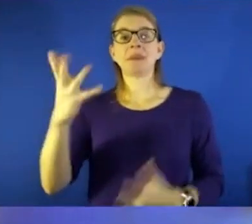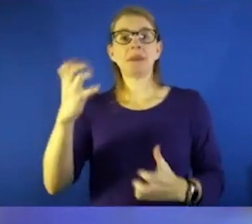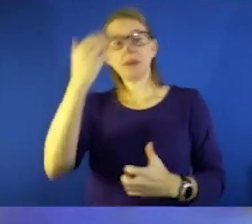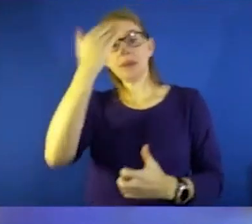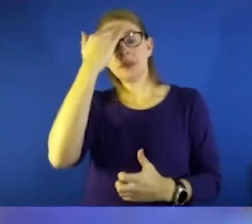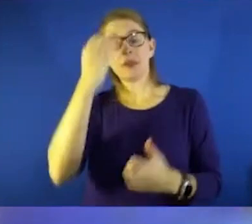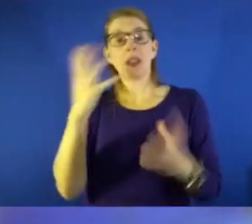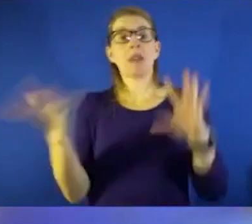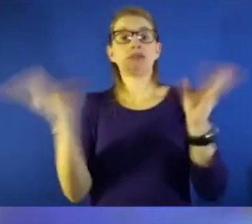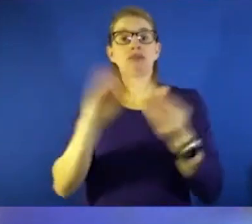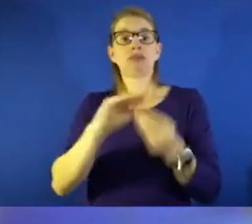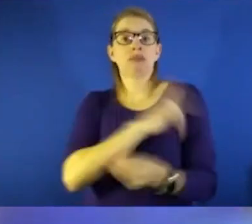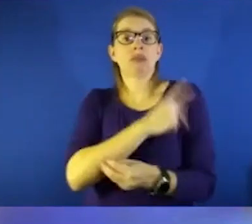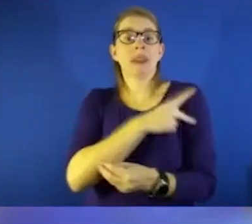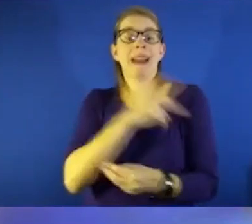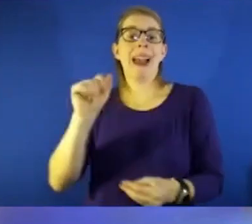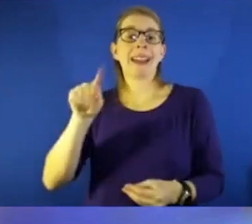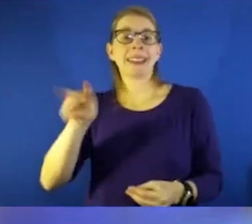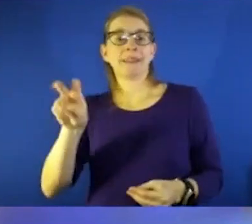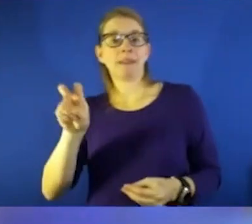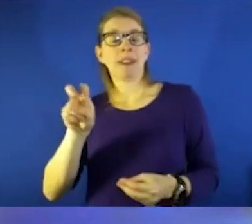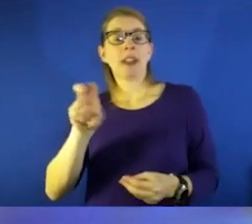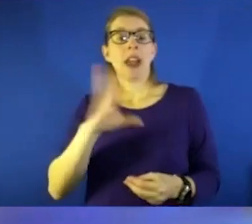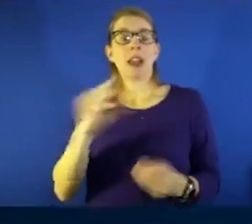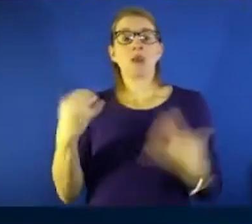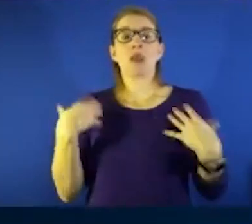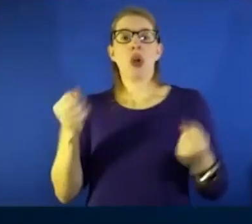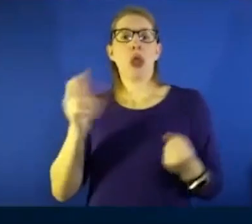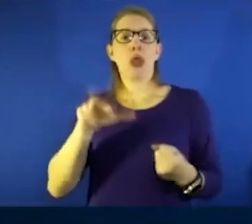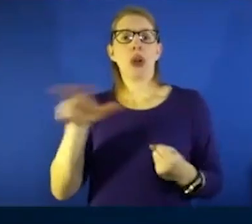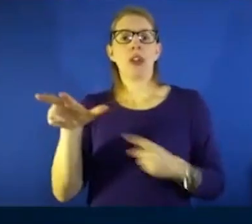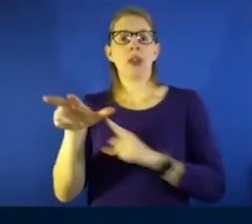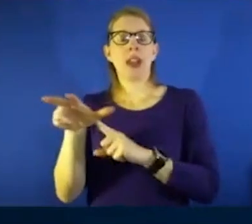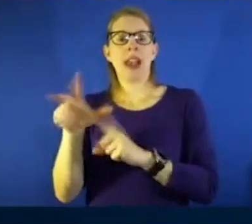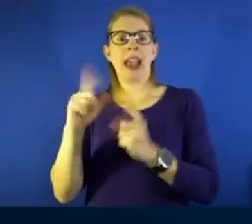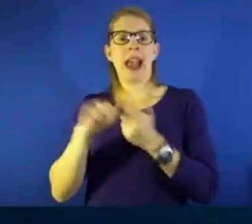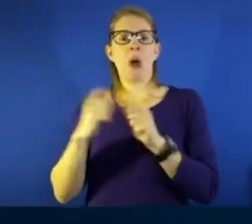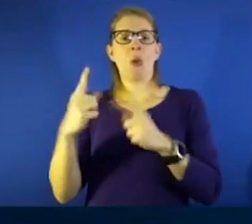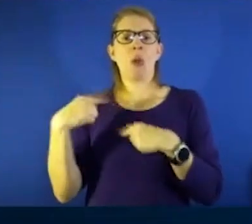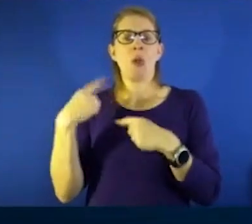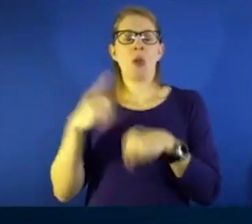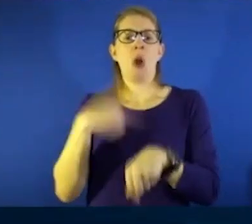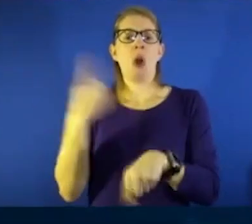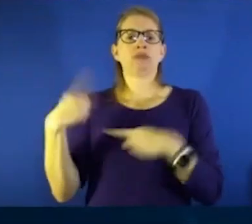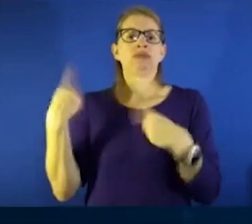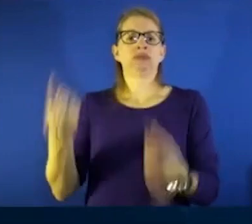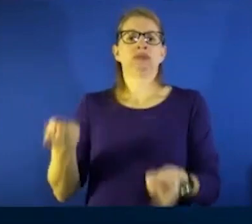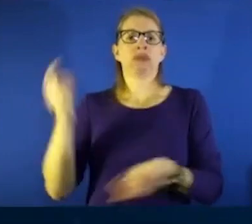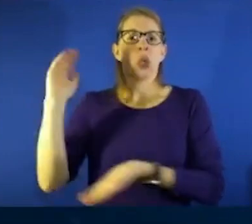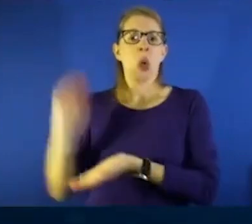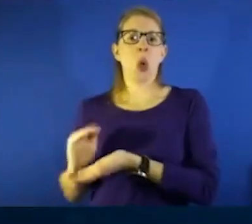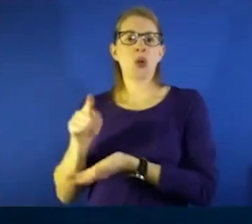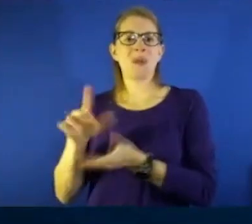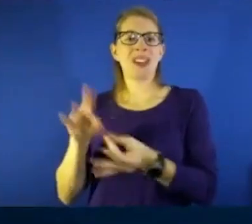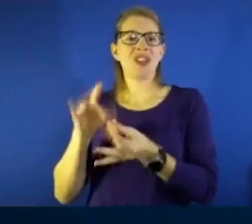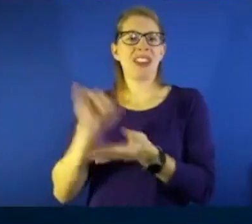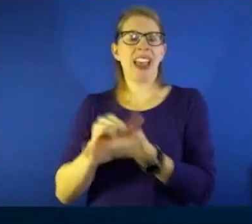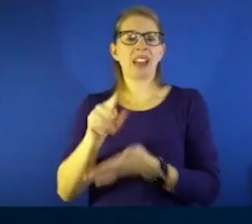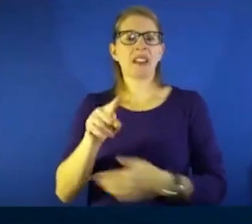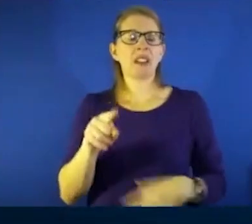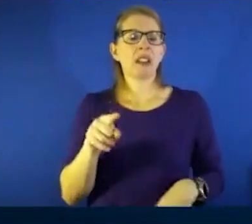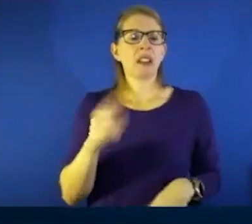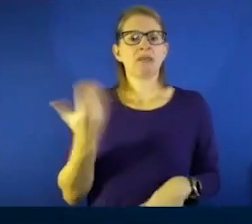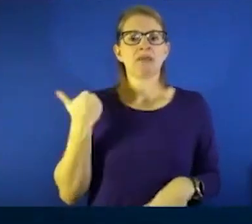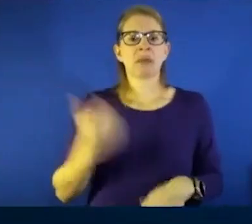patients active and recover, 33. How long has it been since it's been that low? You mentioned that. Yeah, earlier. well,